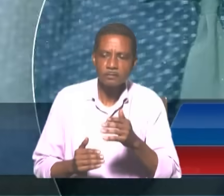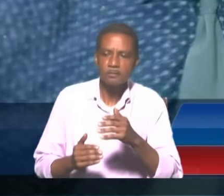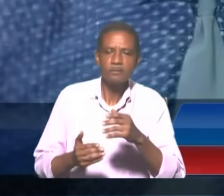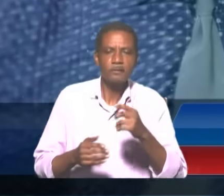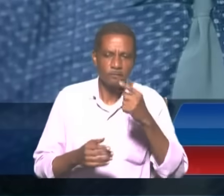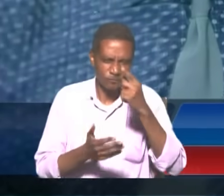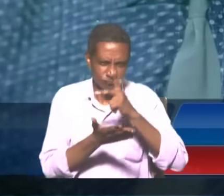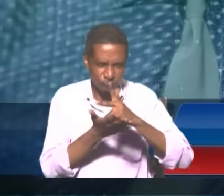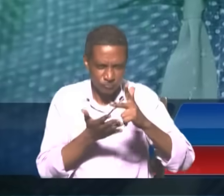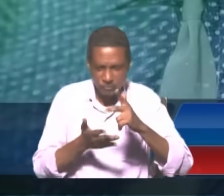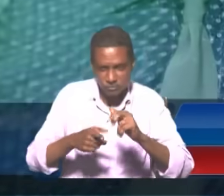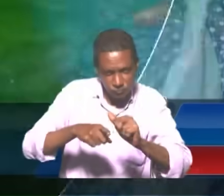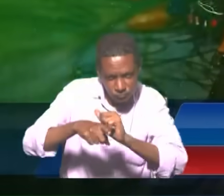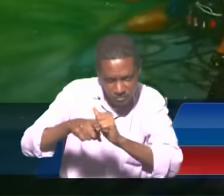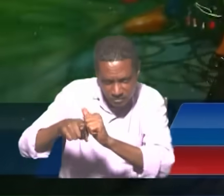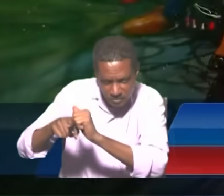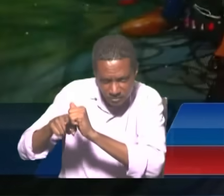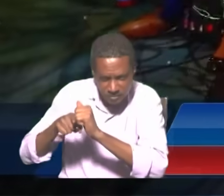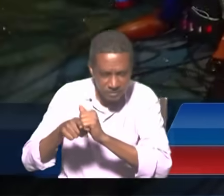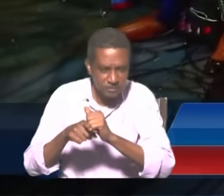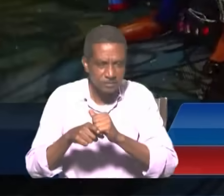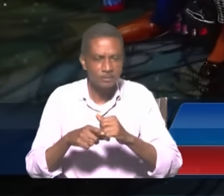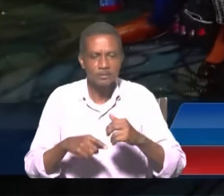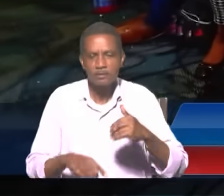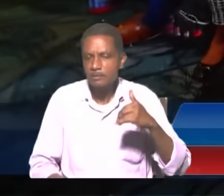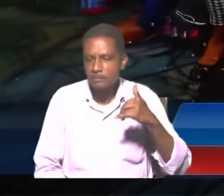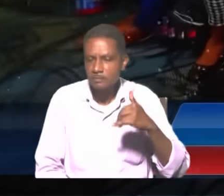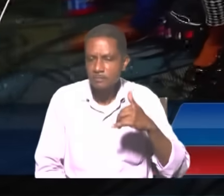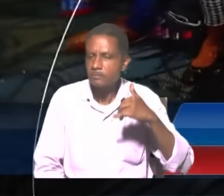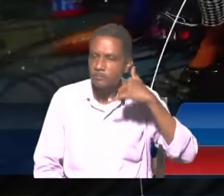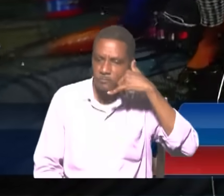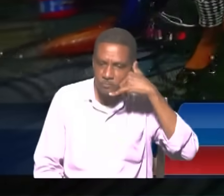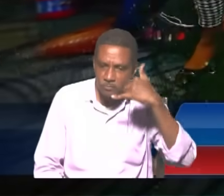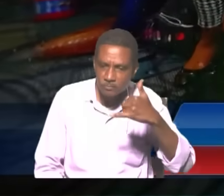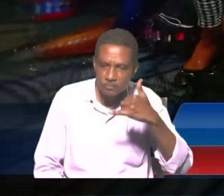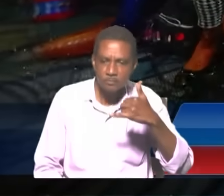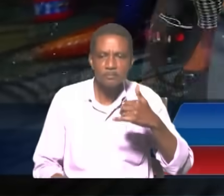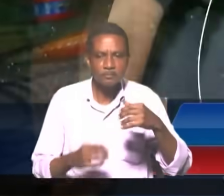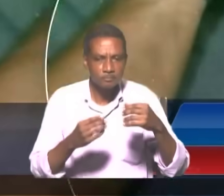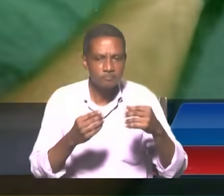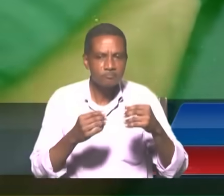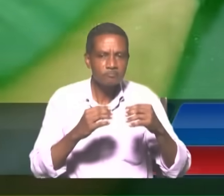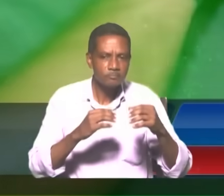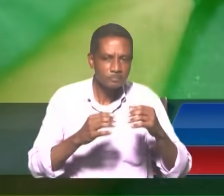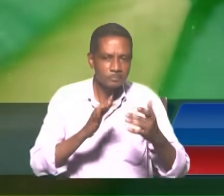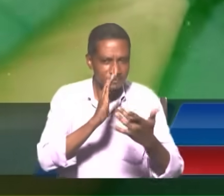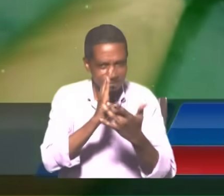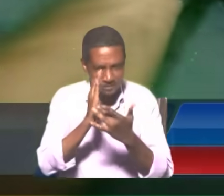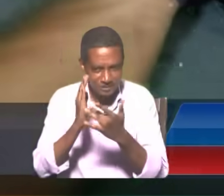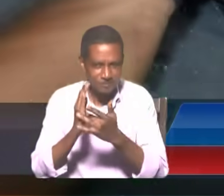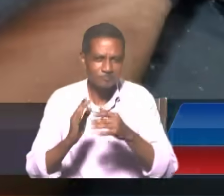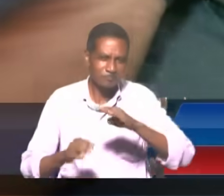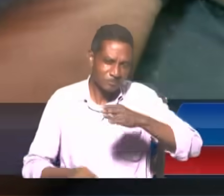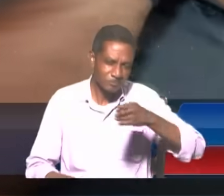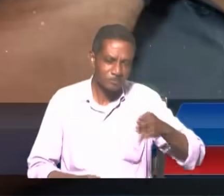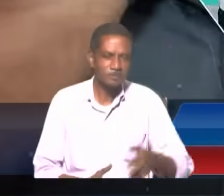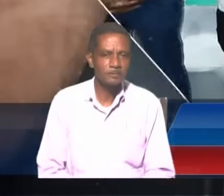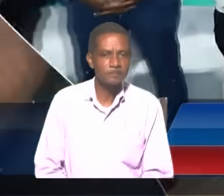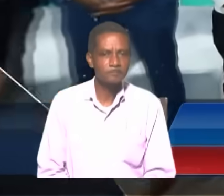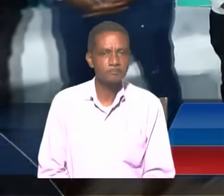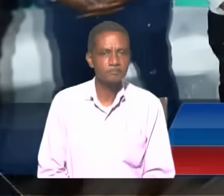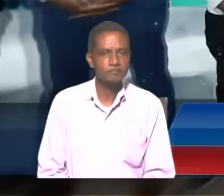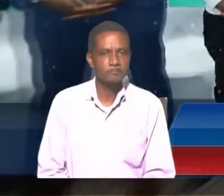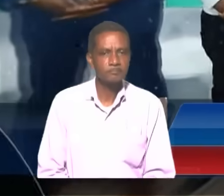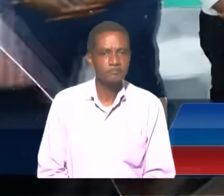technical, sales, telecoms, and customer service, among other areas within the field, in a real-world environment. Carrie